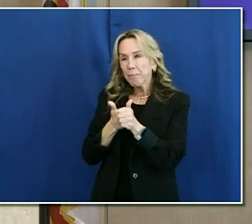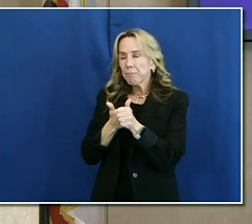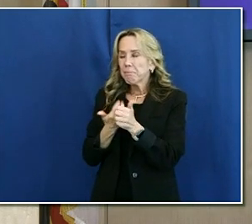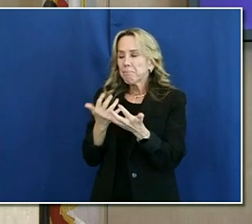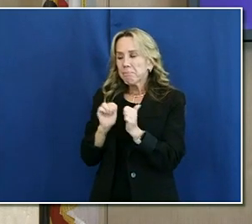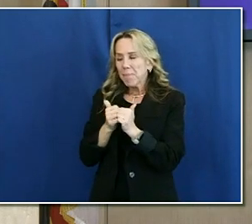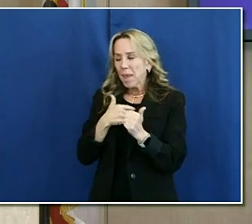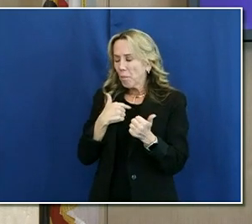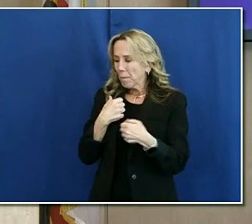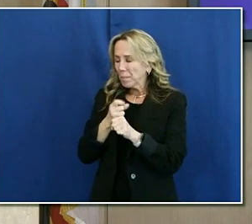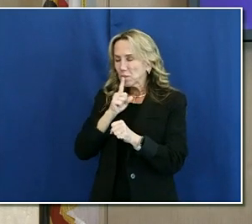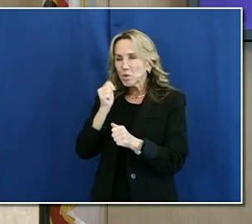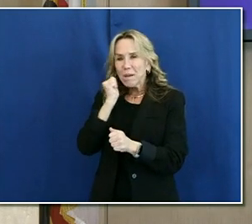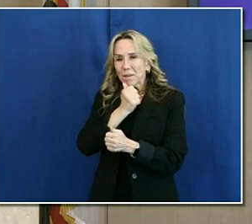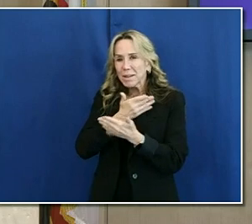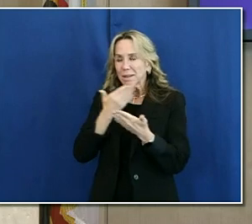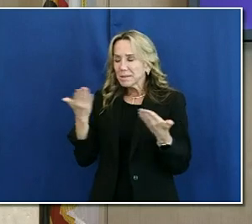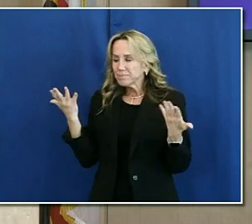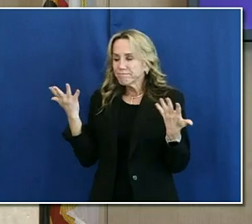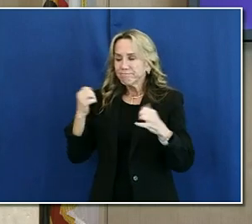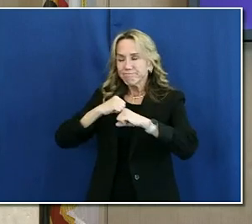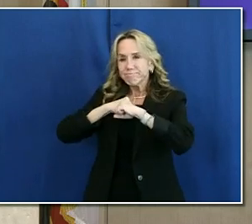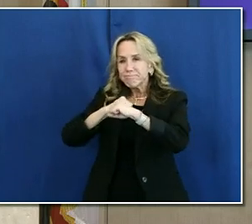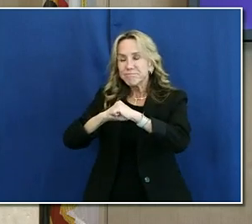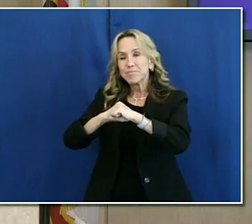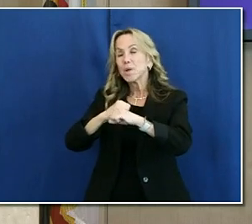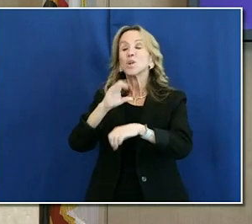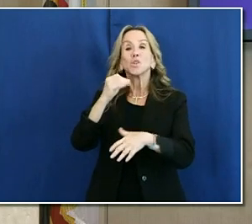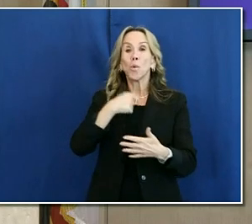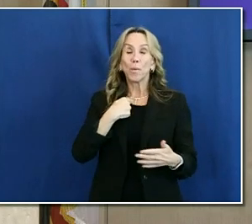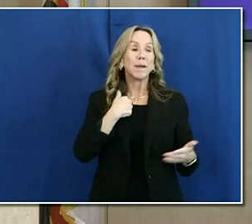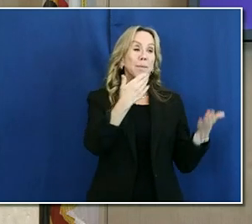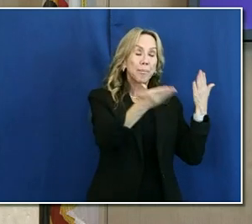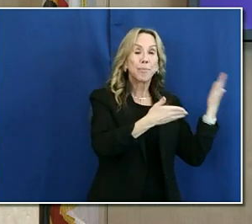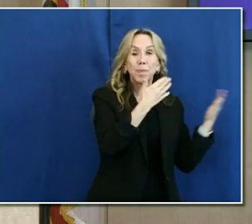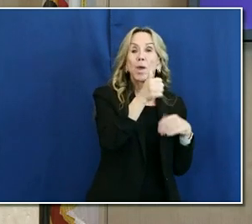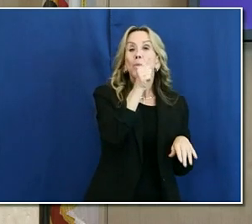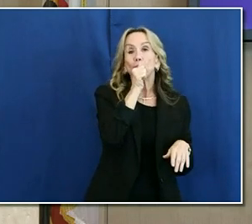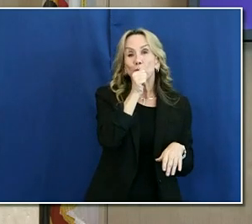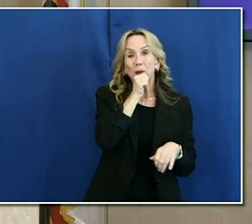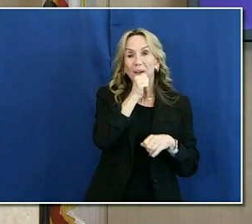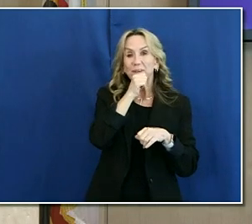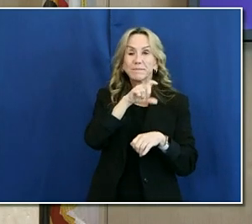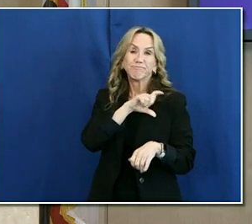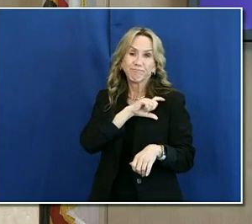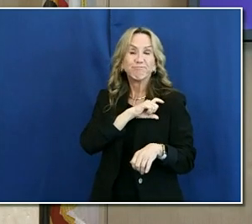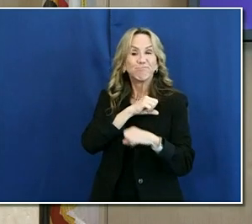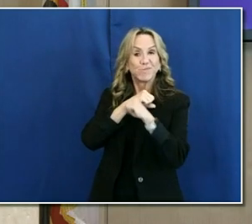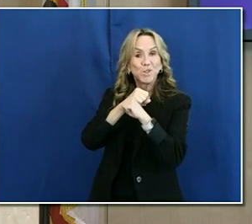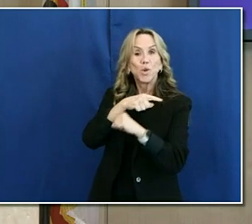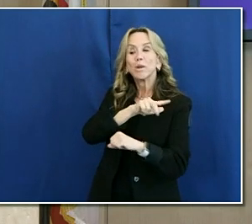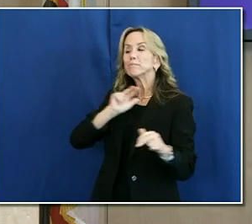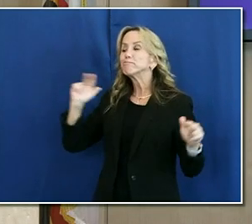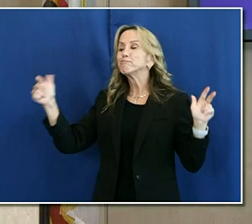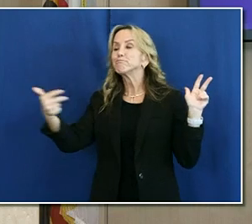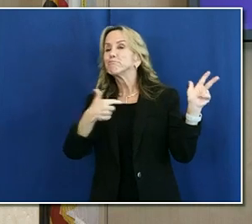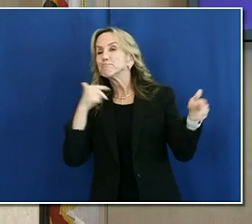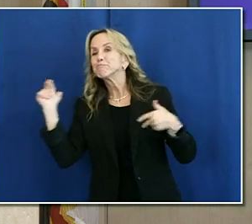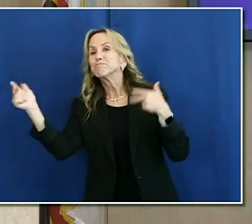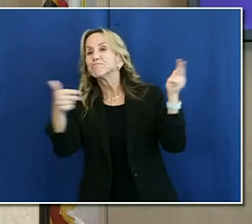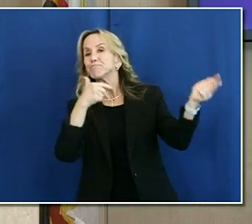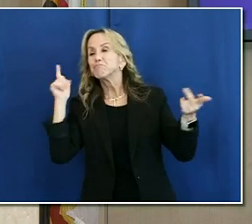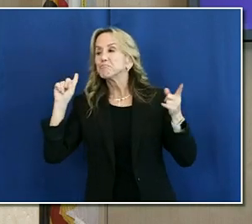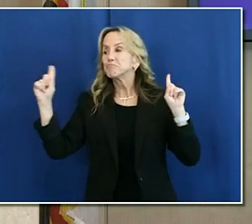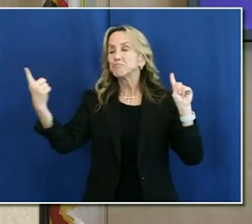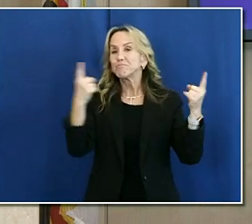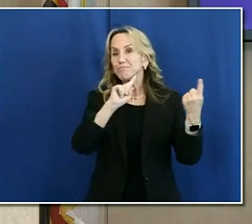community. So we've engaged private security that has been patrolling around our college area during